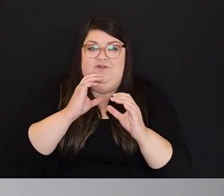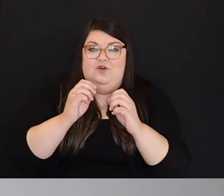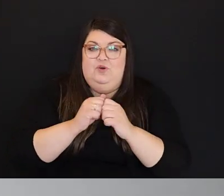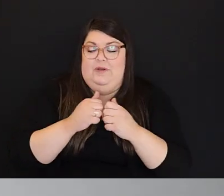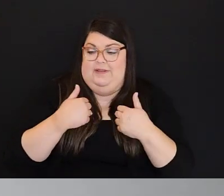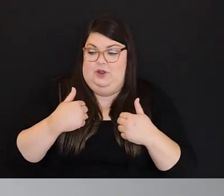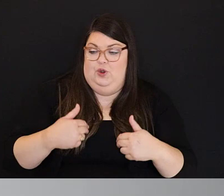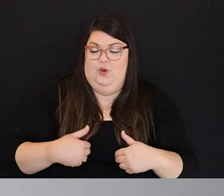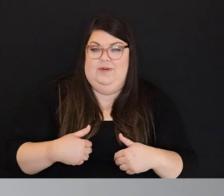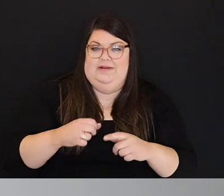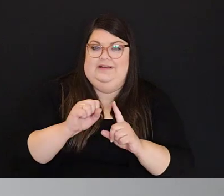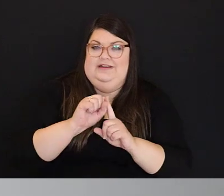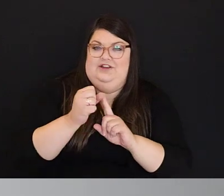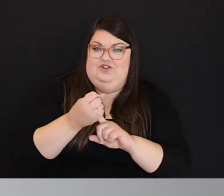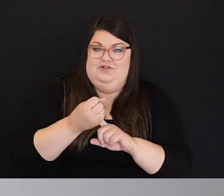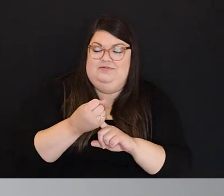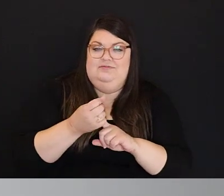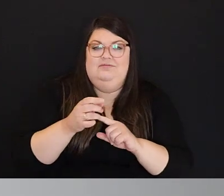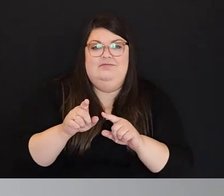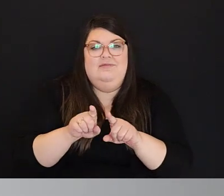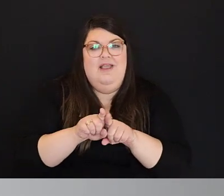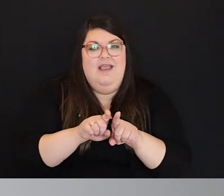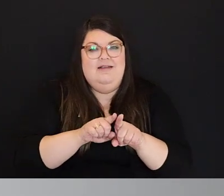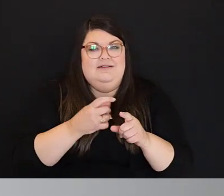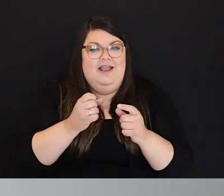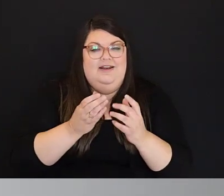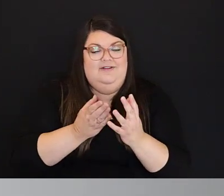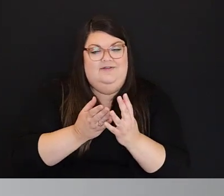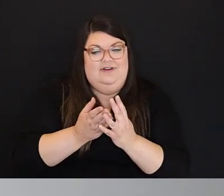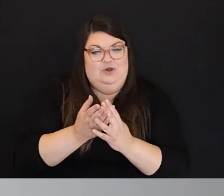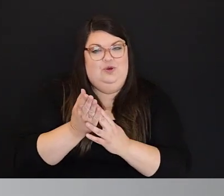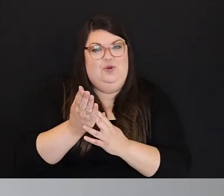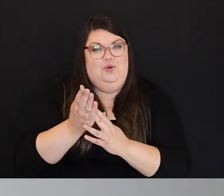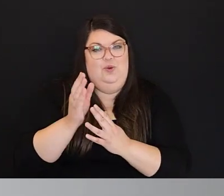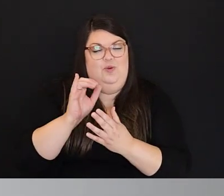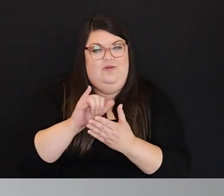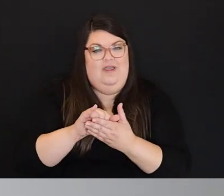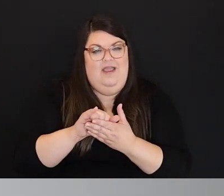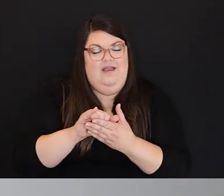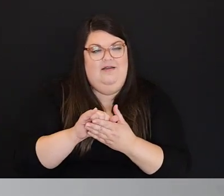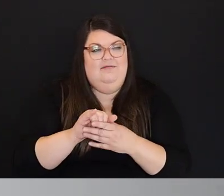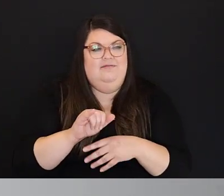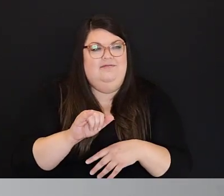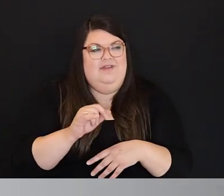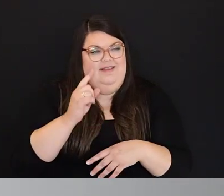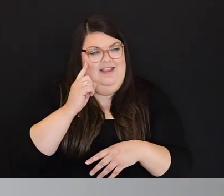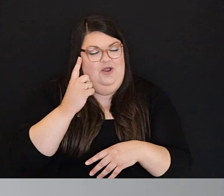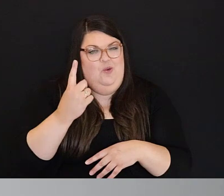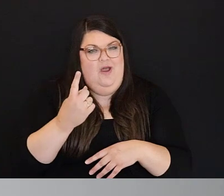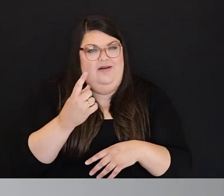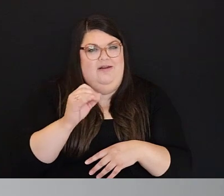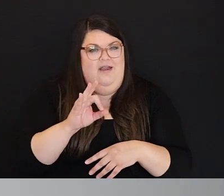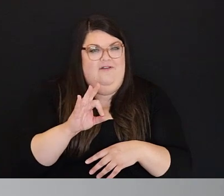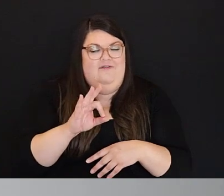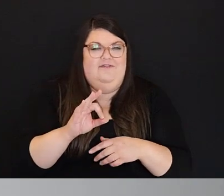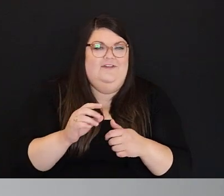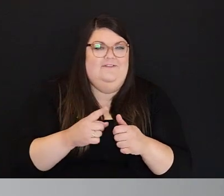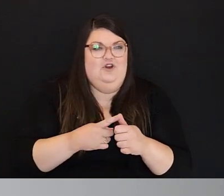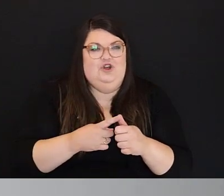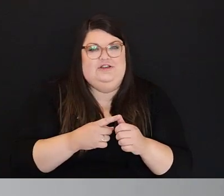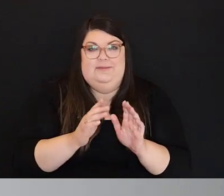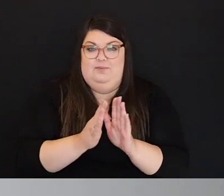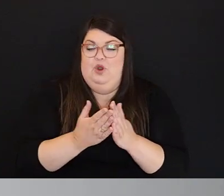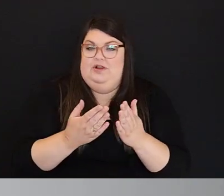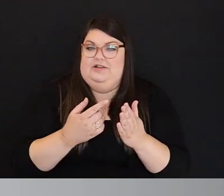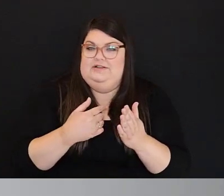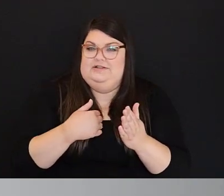condition. And as I kind of entered through that, like, I think one of the first